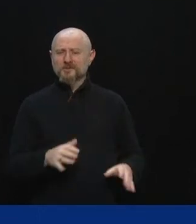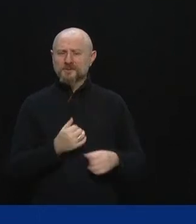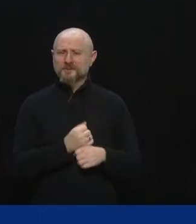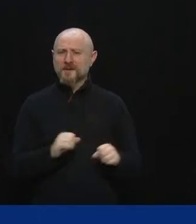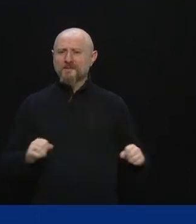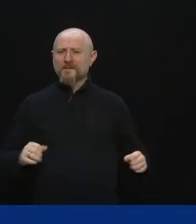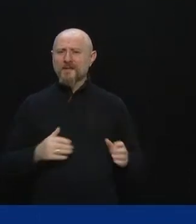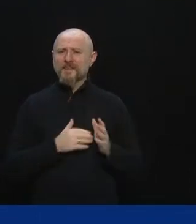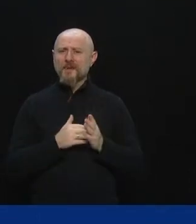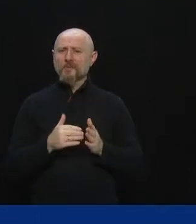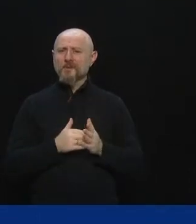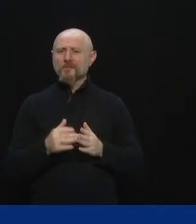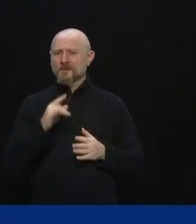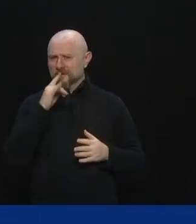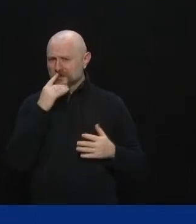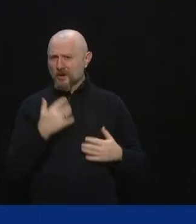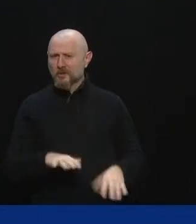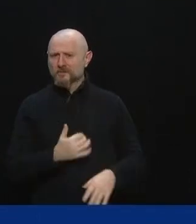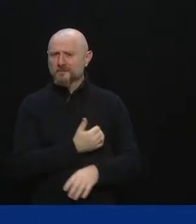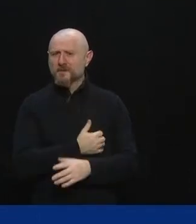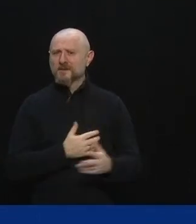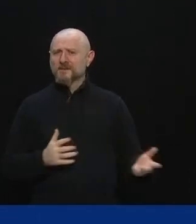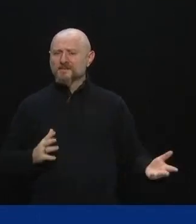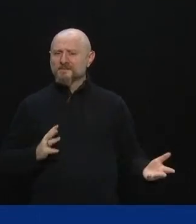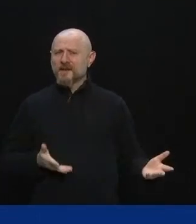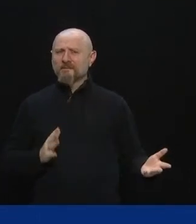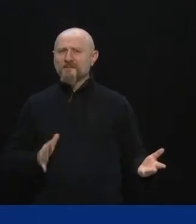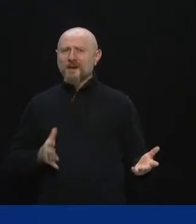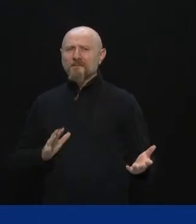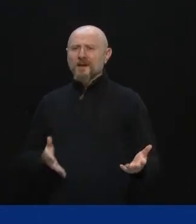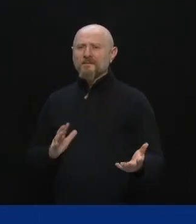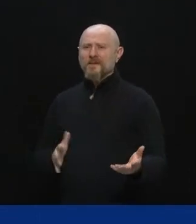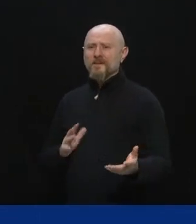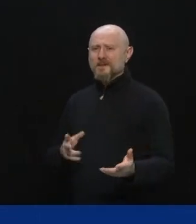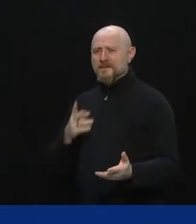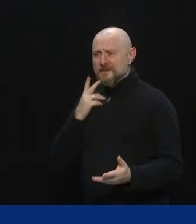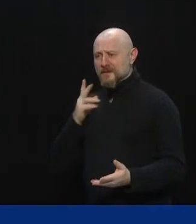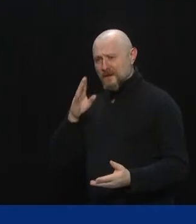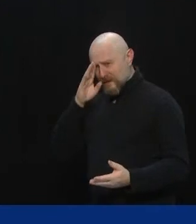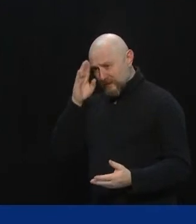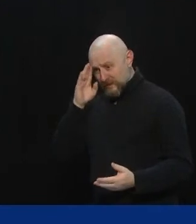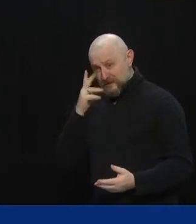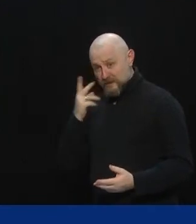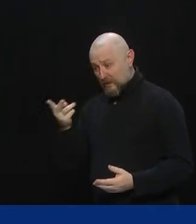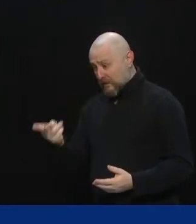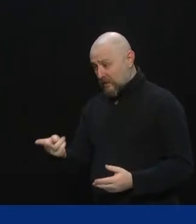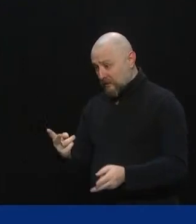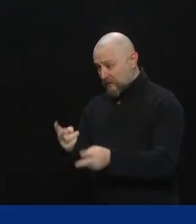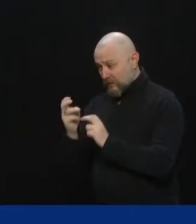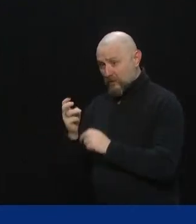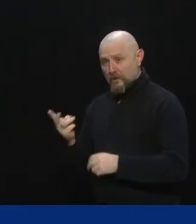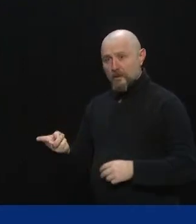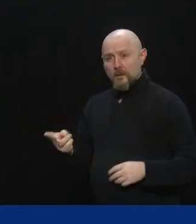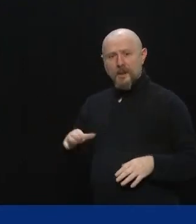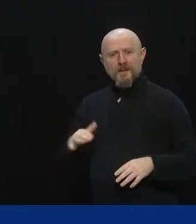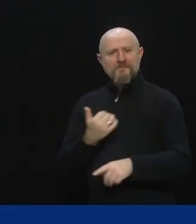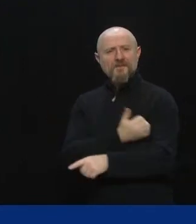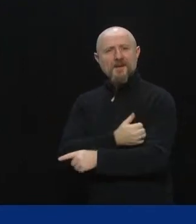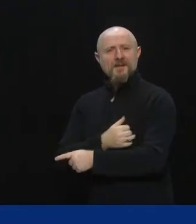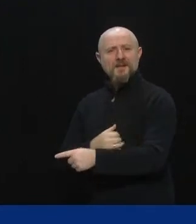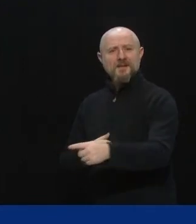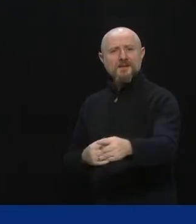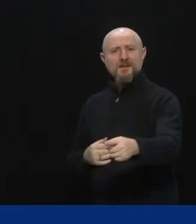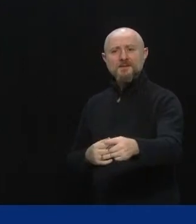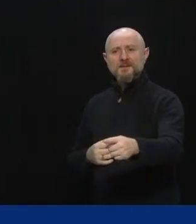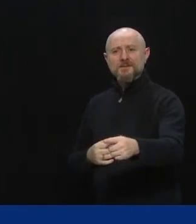safely. And those are the children, by and large, are not the ones in a hospital. So please, let's protect our